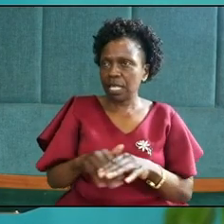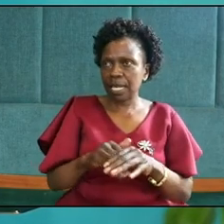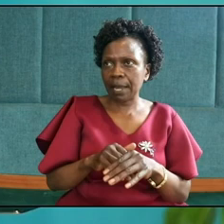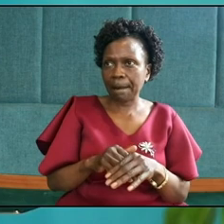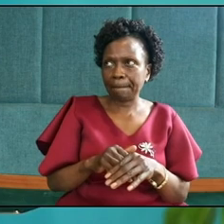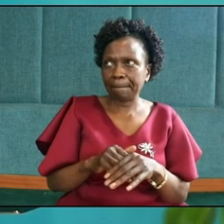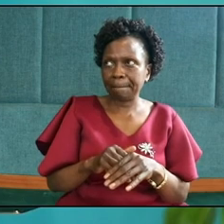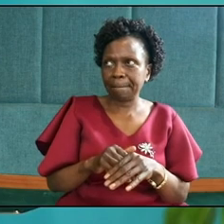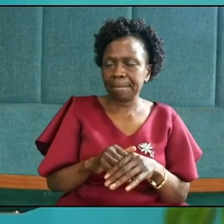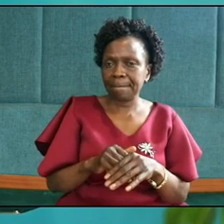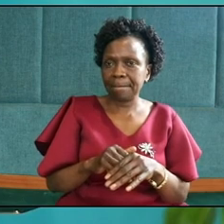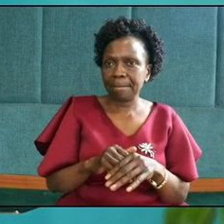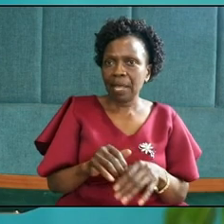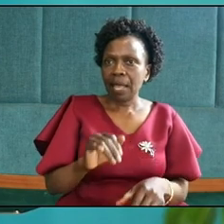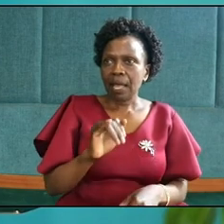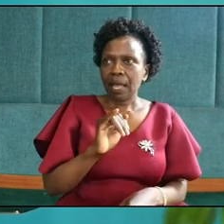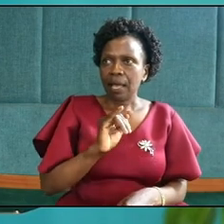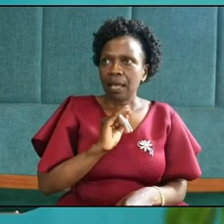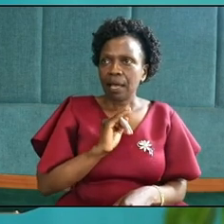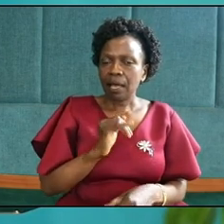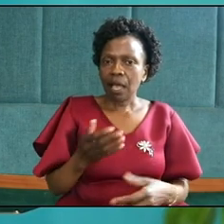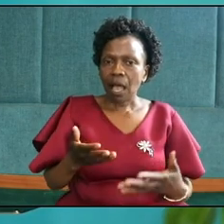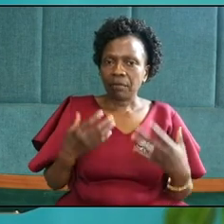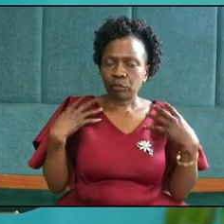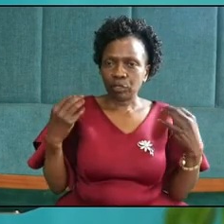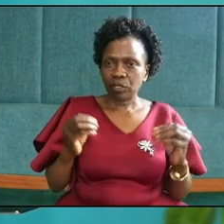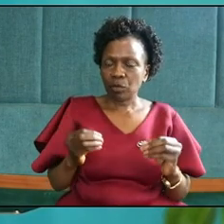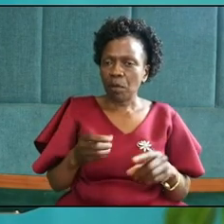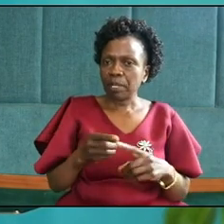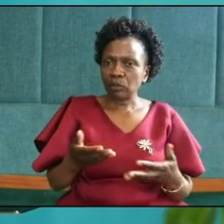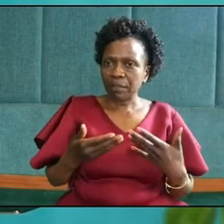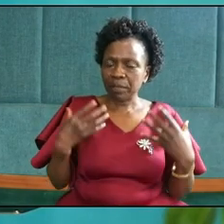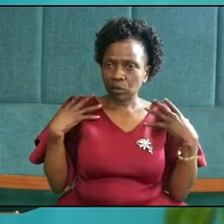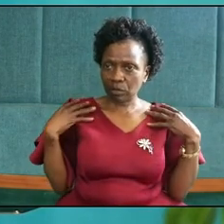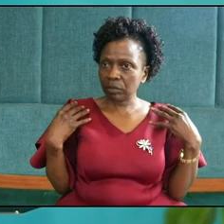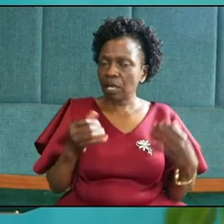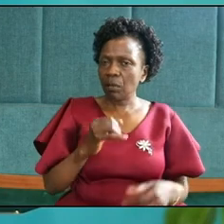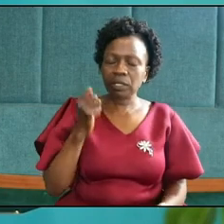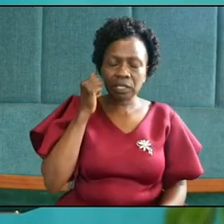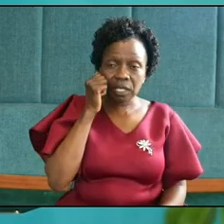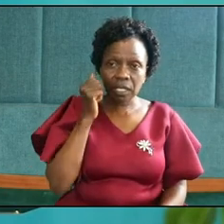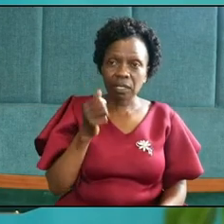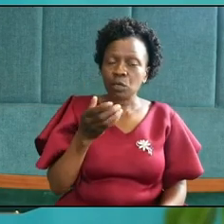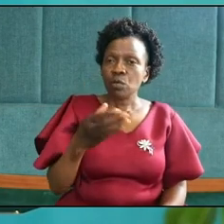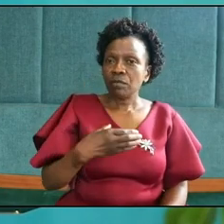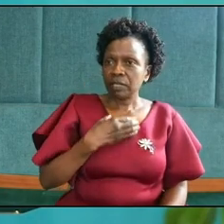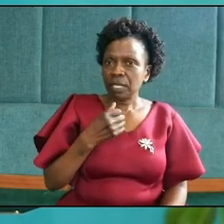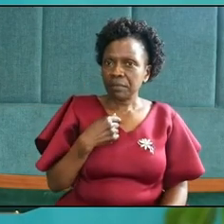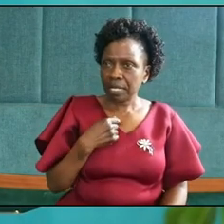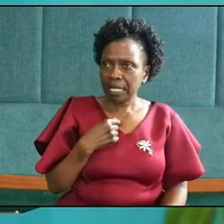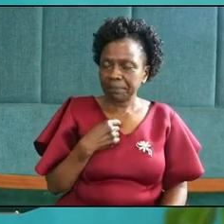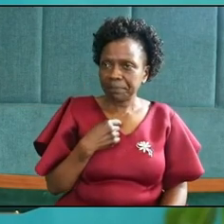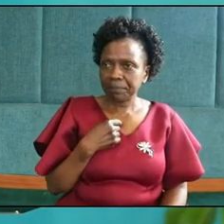in. I needed clothes, and you clothed me. I was sick, and you looked after